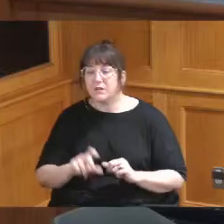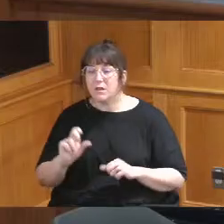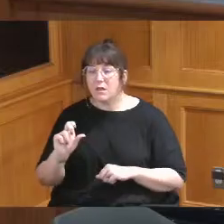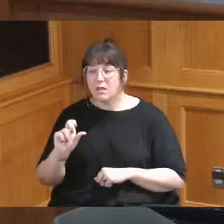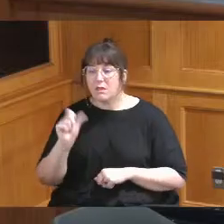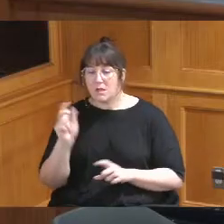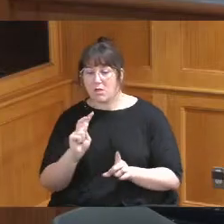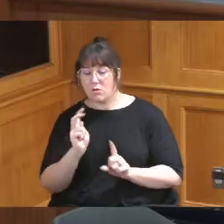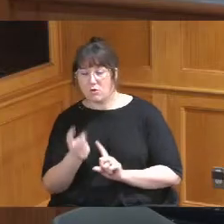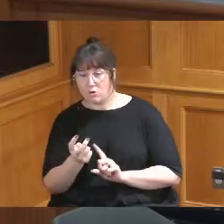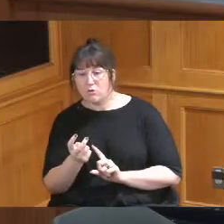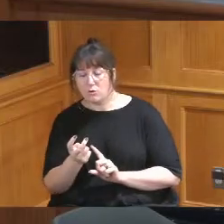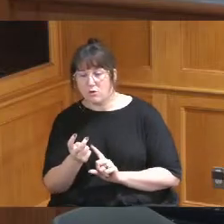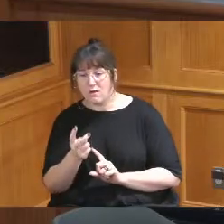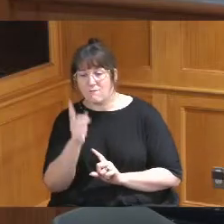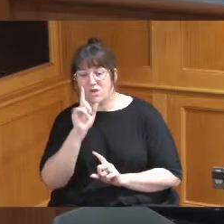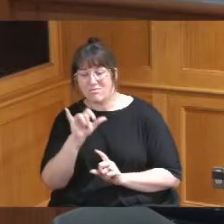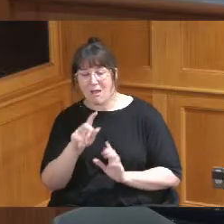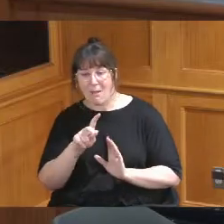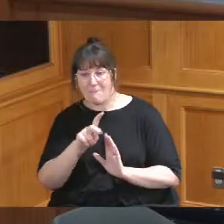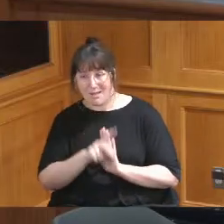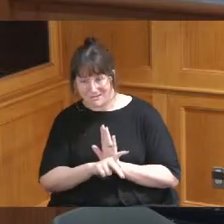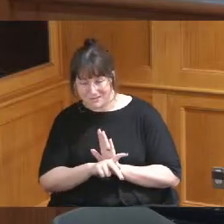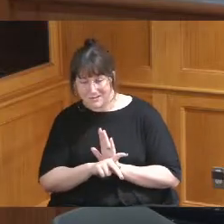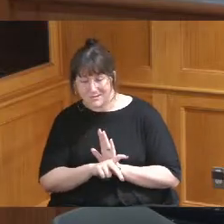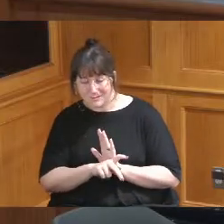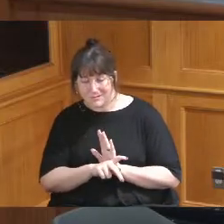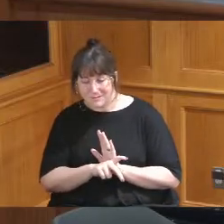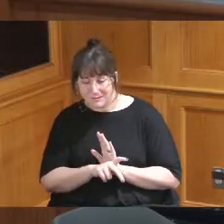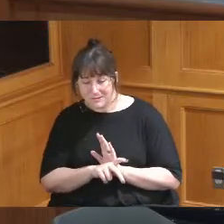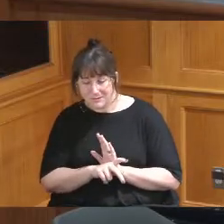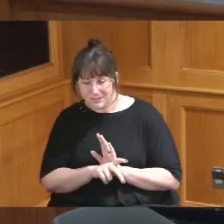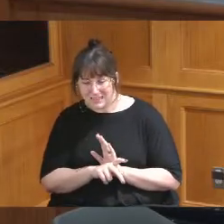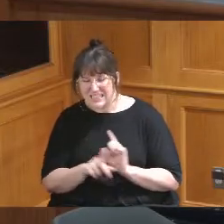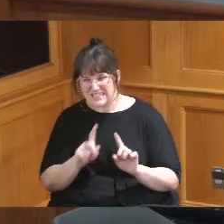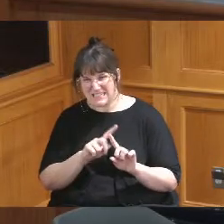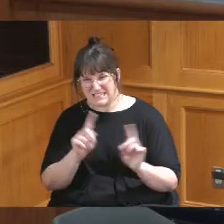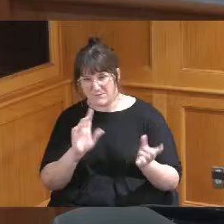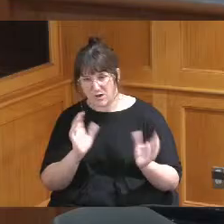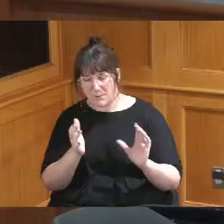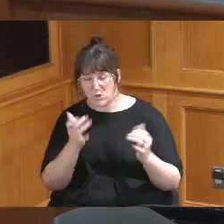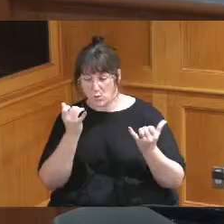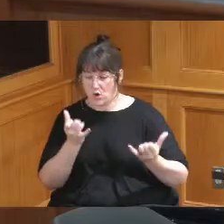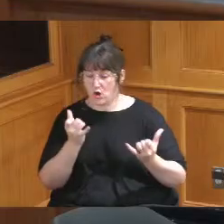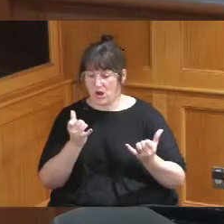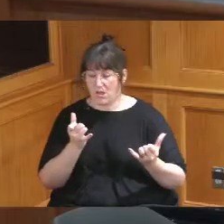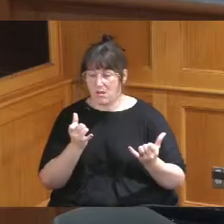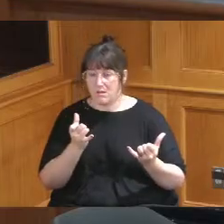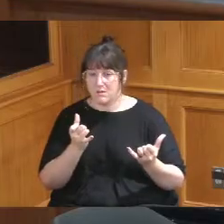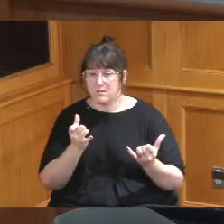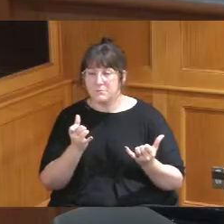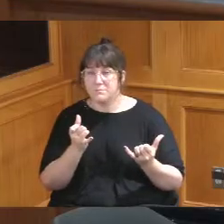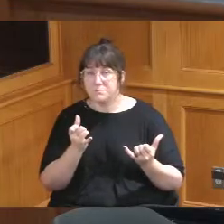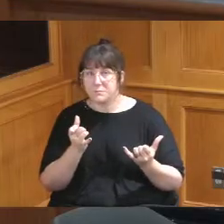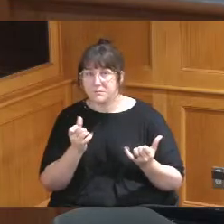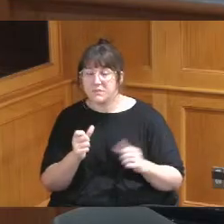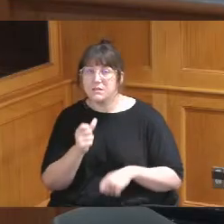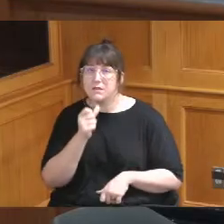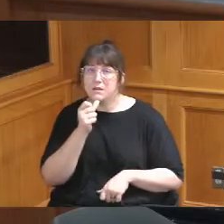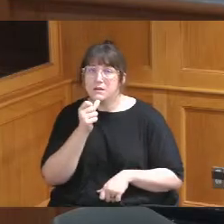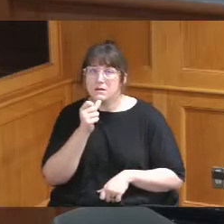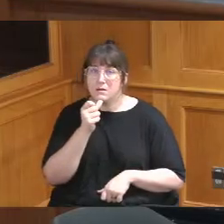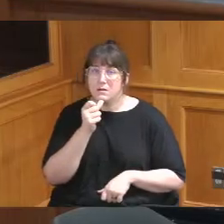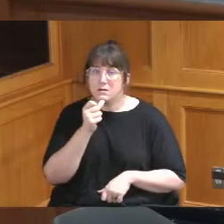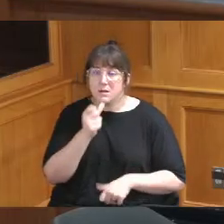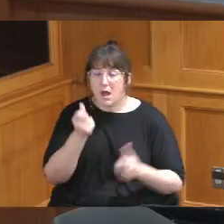substantive modification to that policy that is different from what currently exists is there was not a lot of